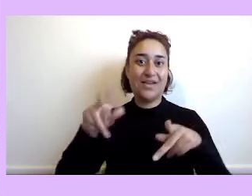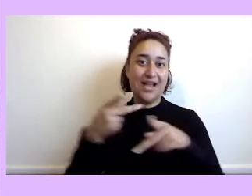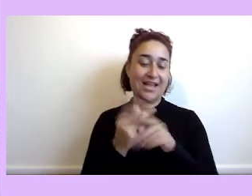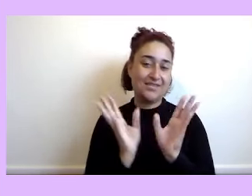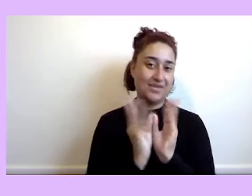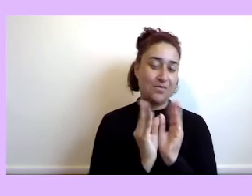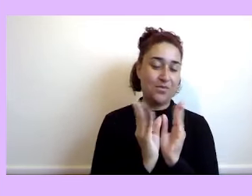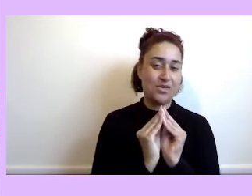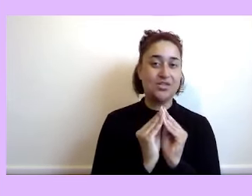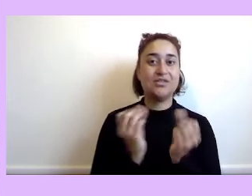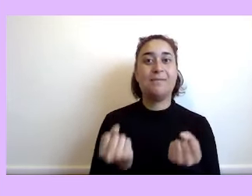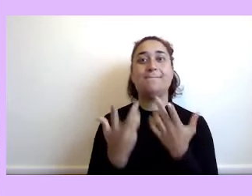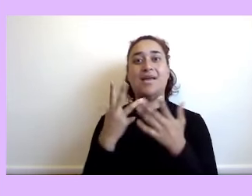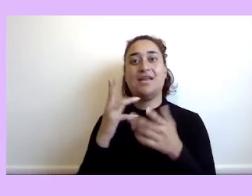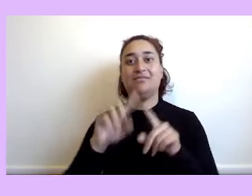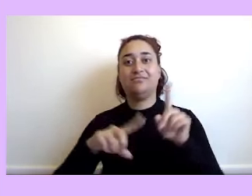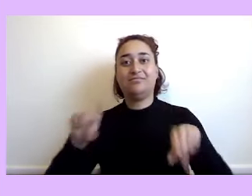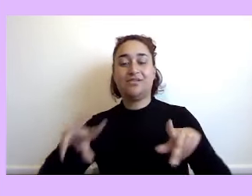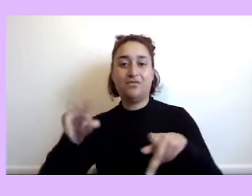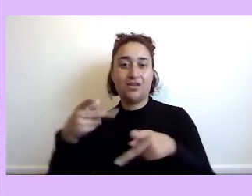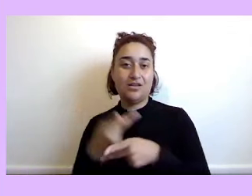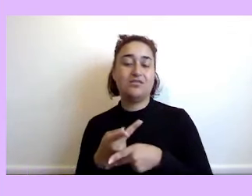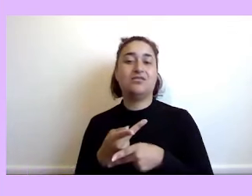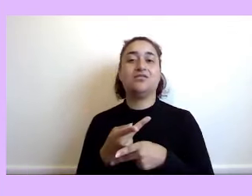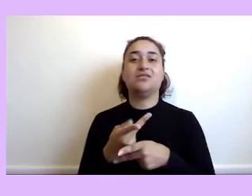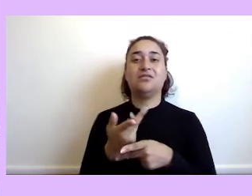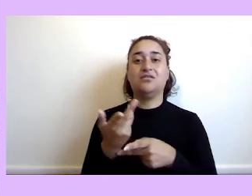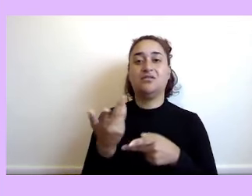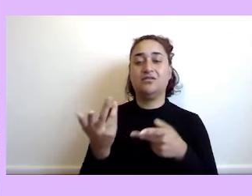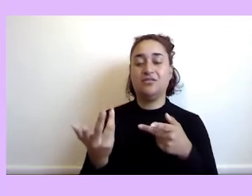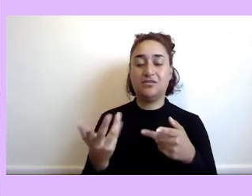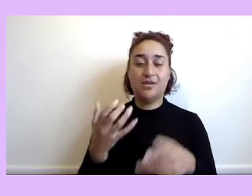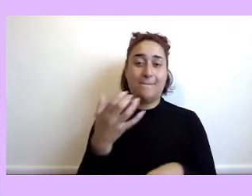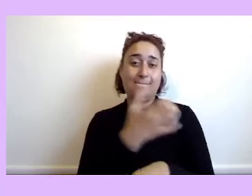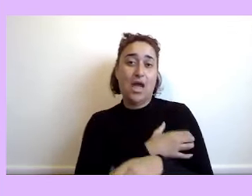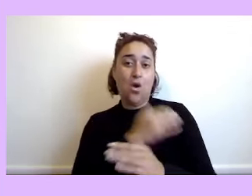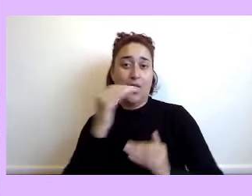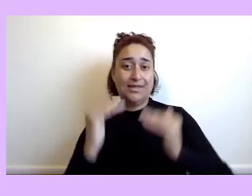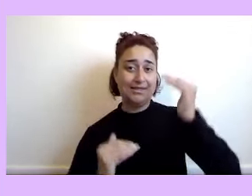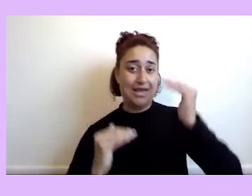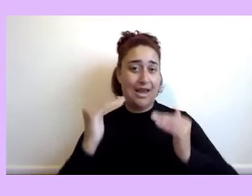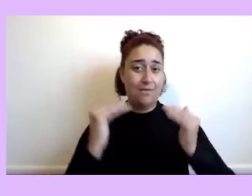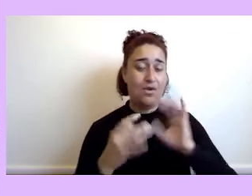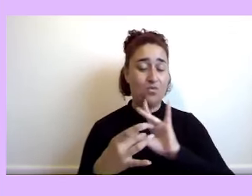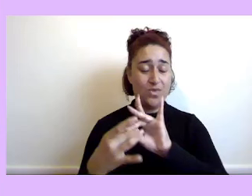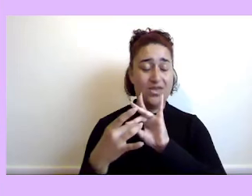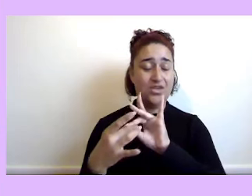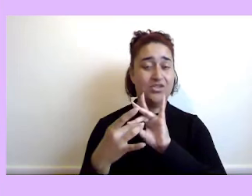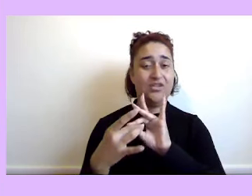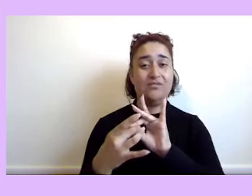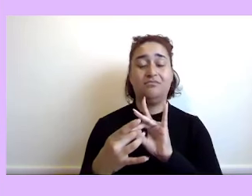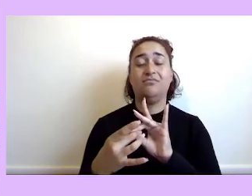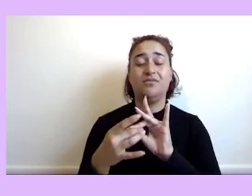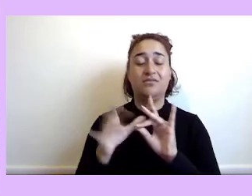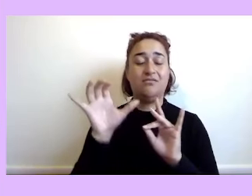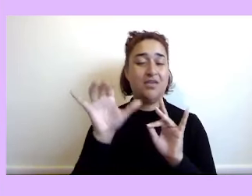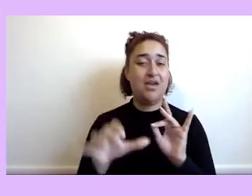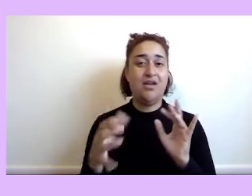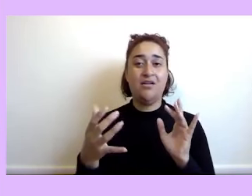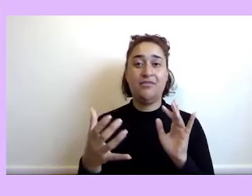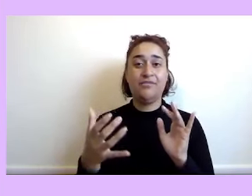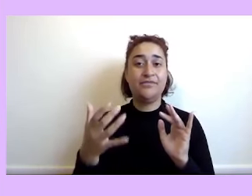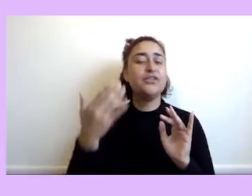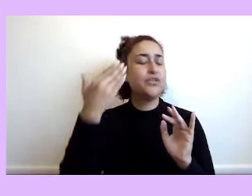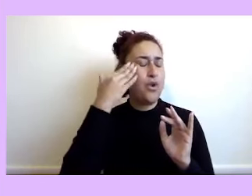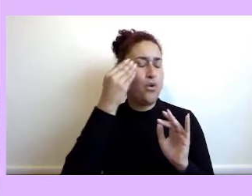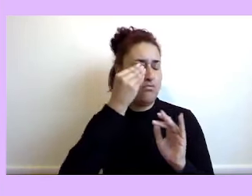collaborations, many different kinds of power dynamic relationships that just know that that